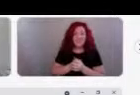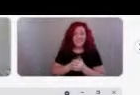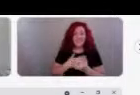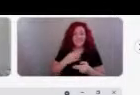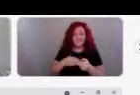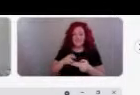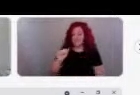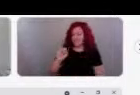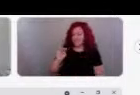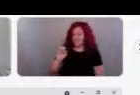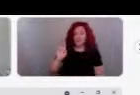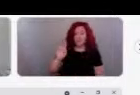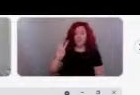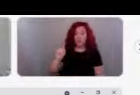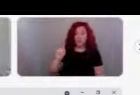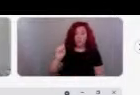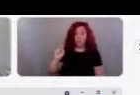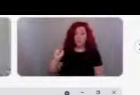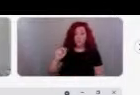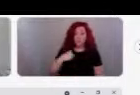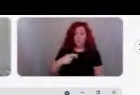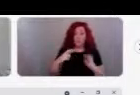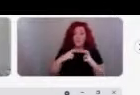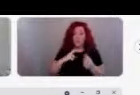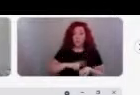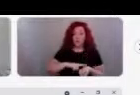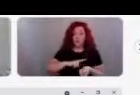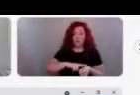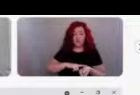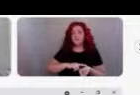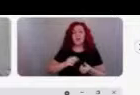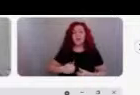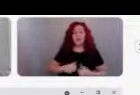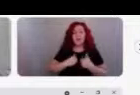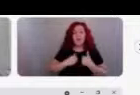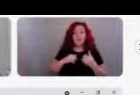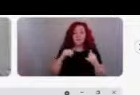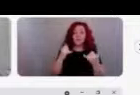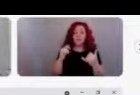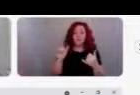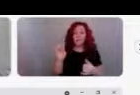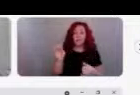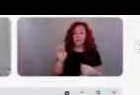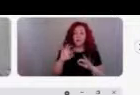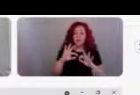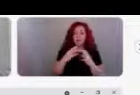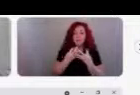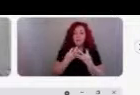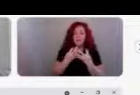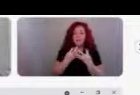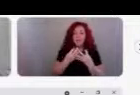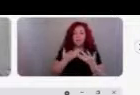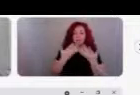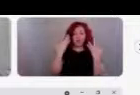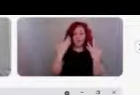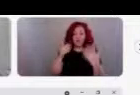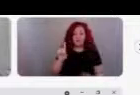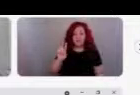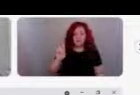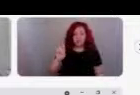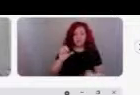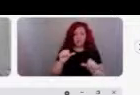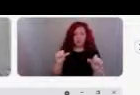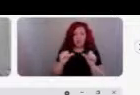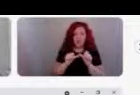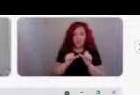is amber watson i am a retired nurse so i live and play in the family friendly desert ridge area